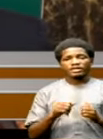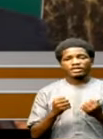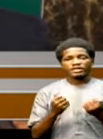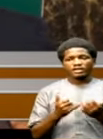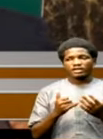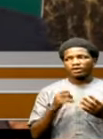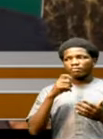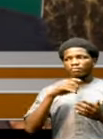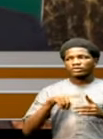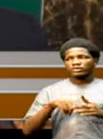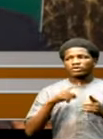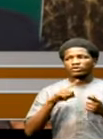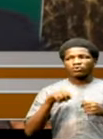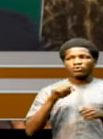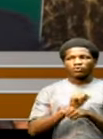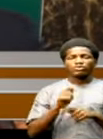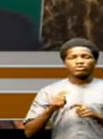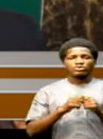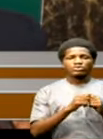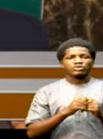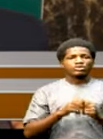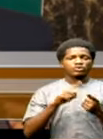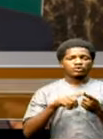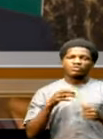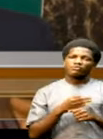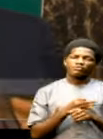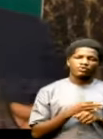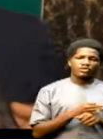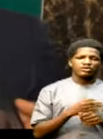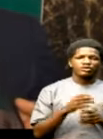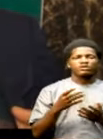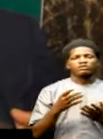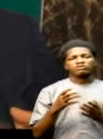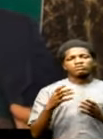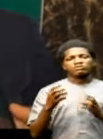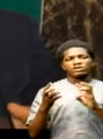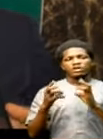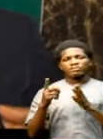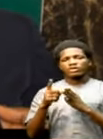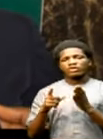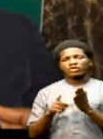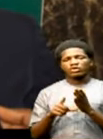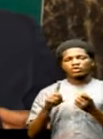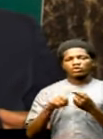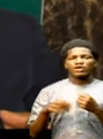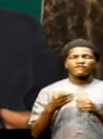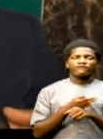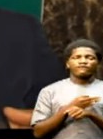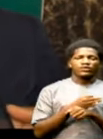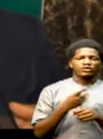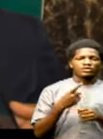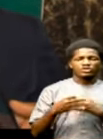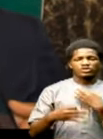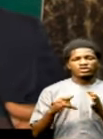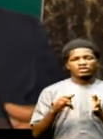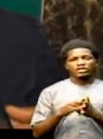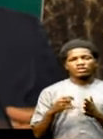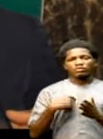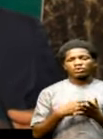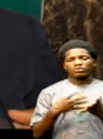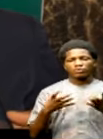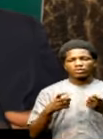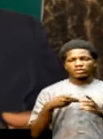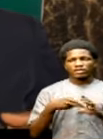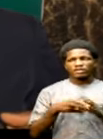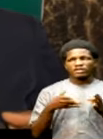begin to work together to enforce the climate laws, to enforce the things, the justice that we seek in this area, that